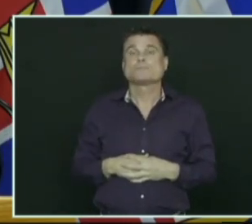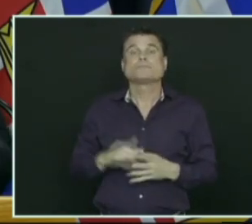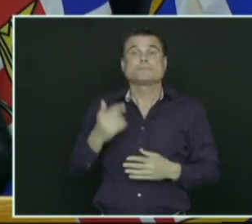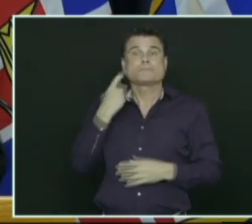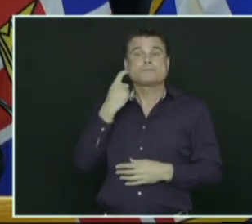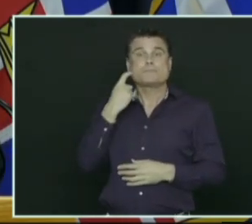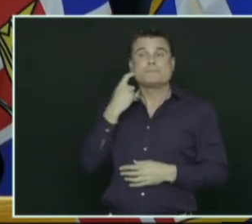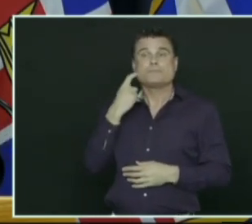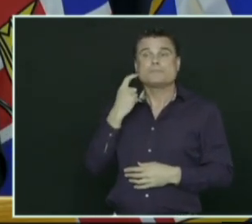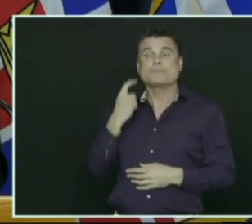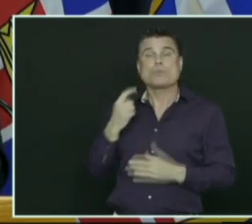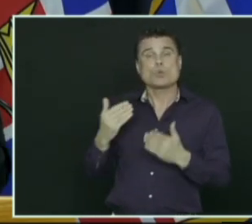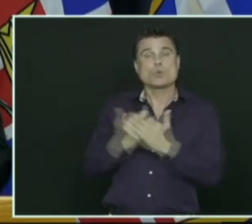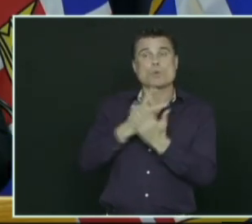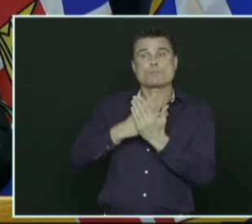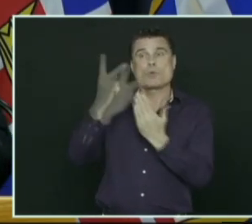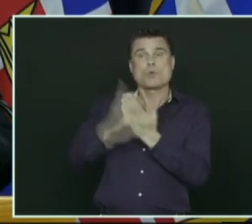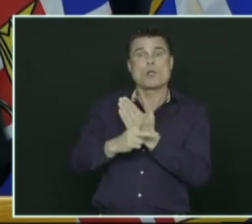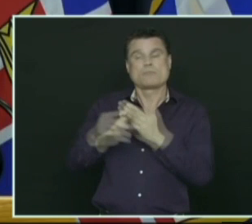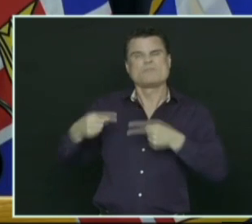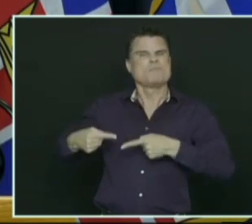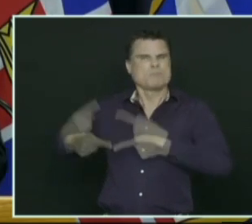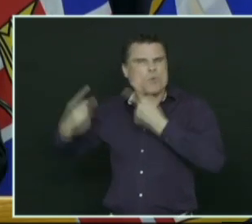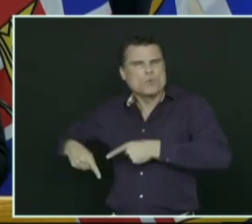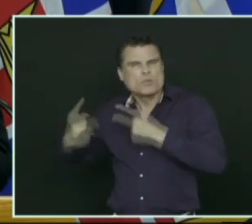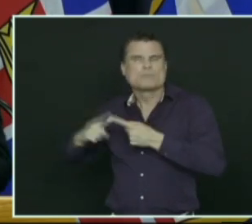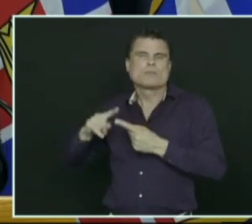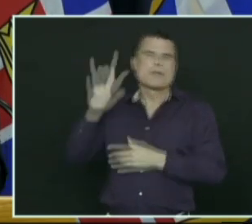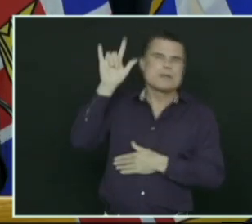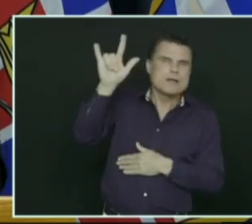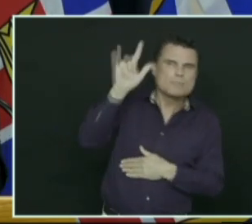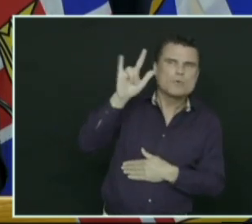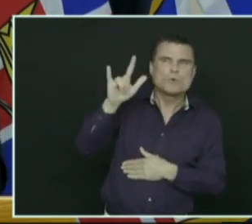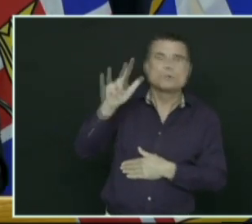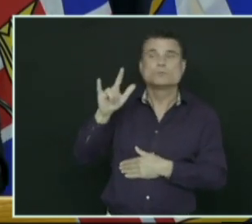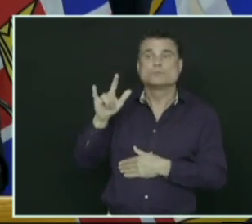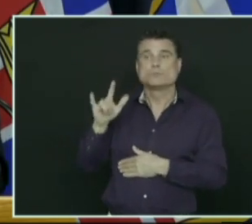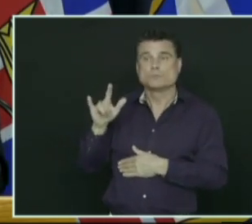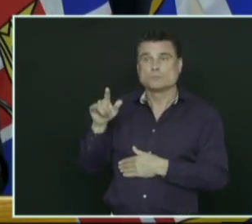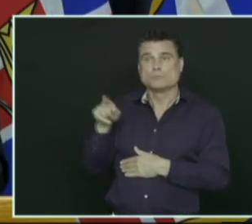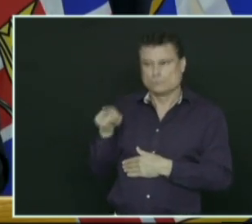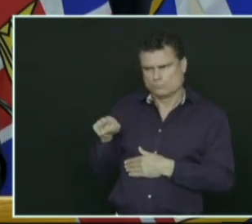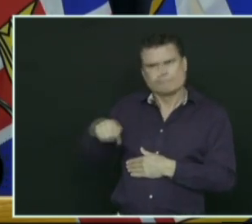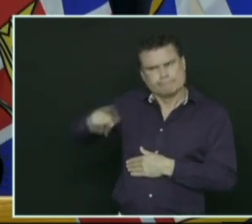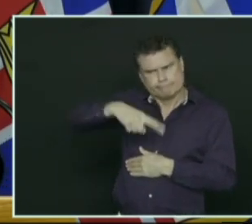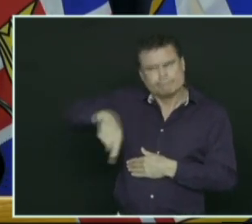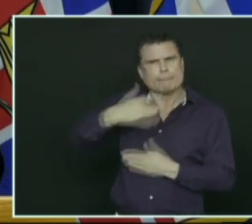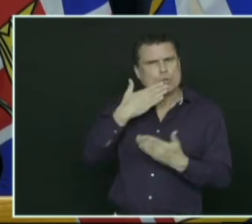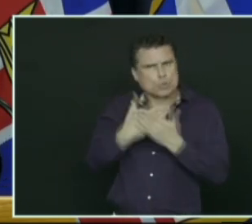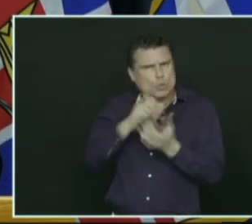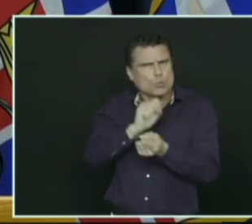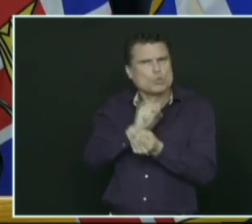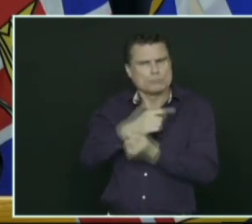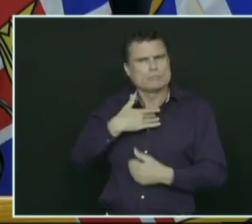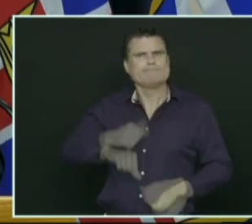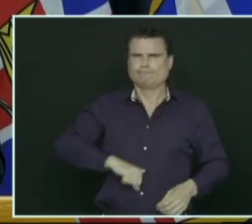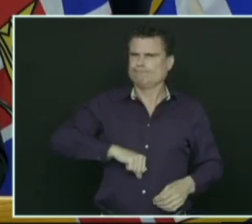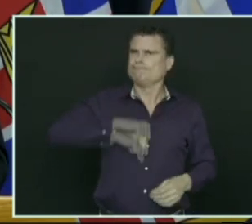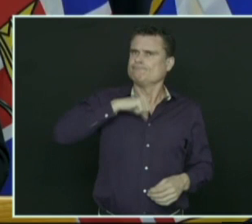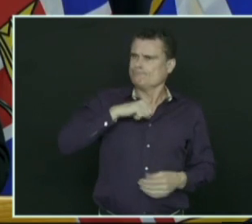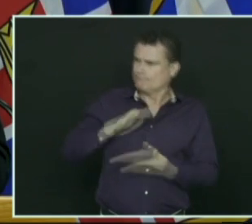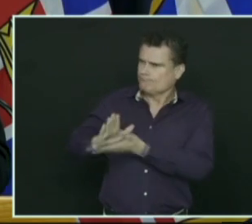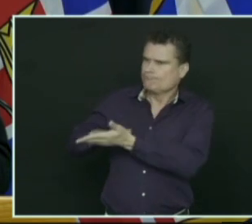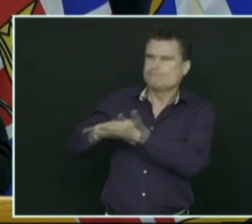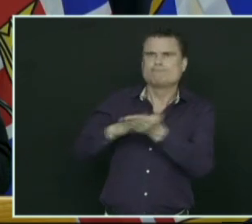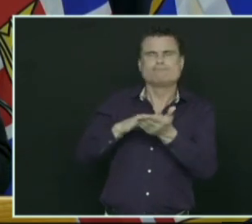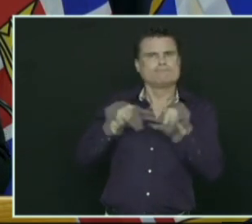beds. That work was done extraordinarily quickly, and I'm very proud of the work that's been done. And finally, to say about